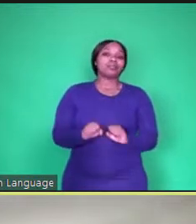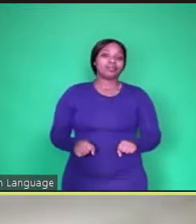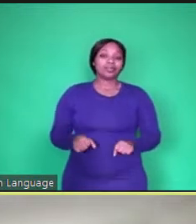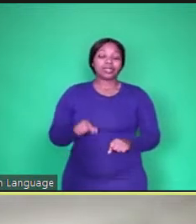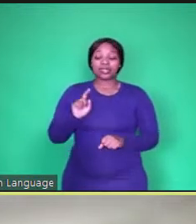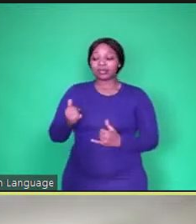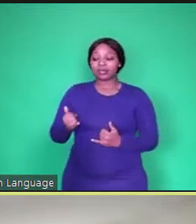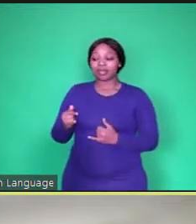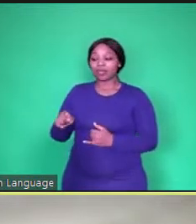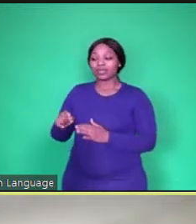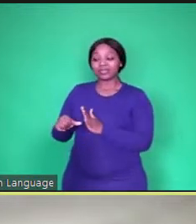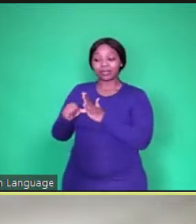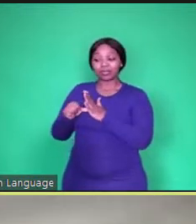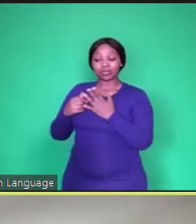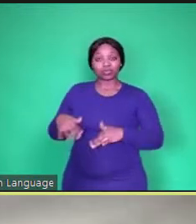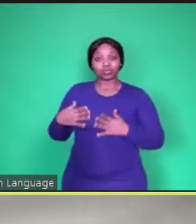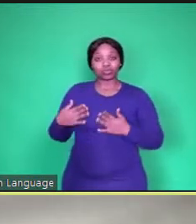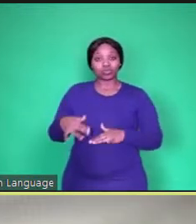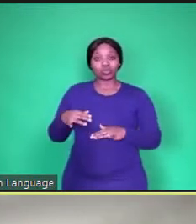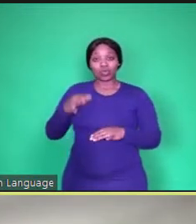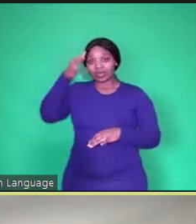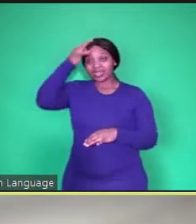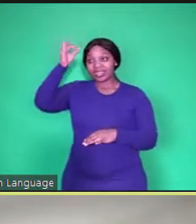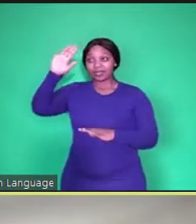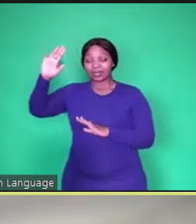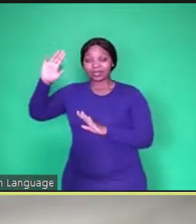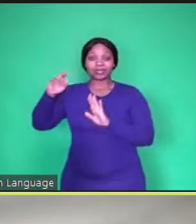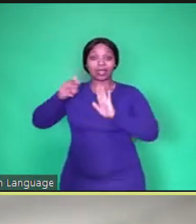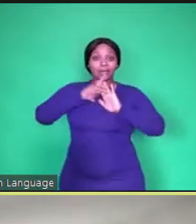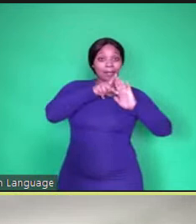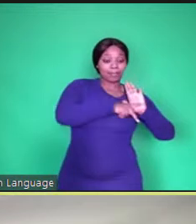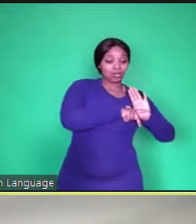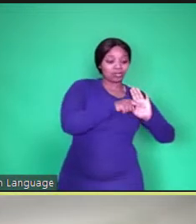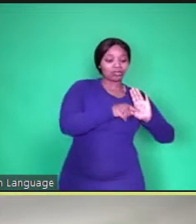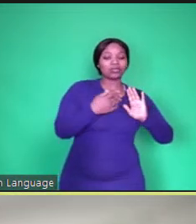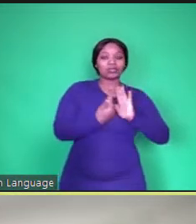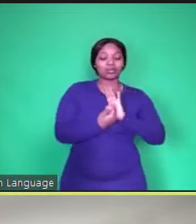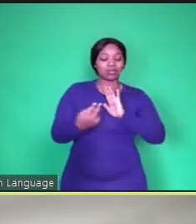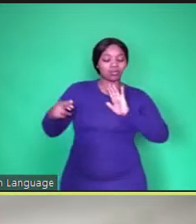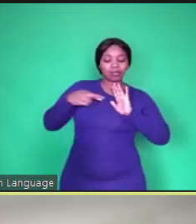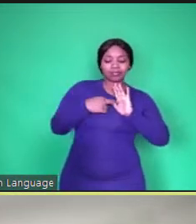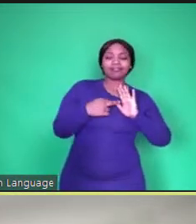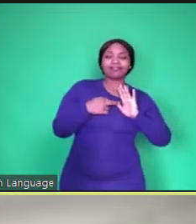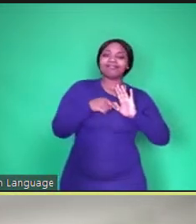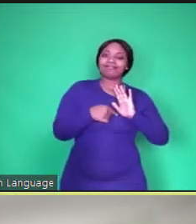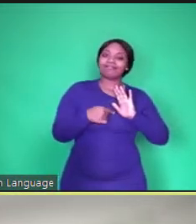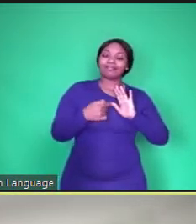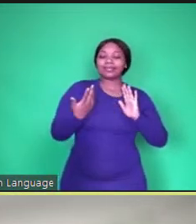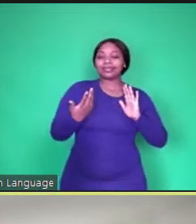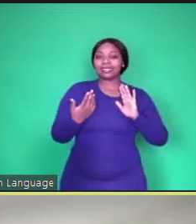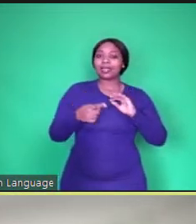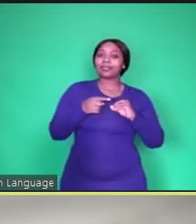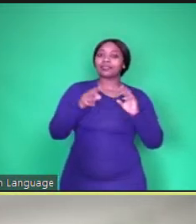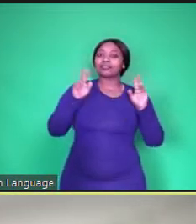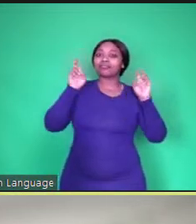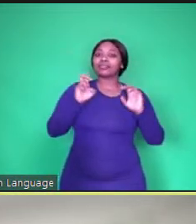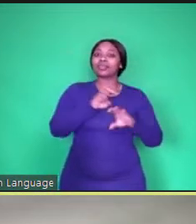we reflect on government's policy being fairly ambivalent about migration. We think that